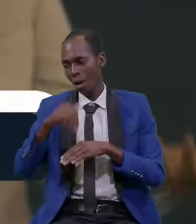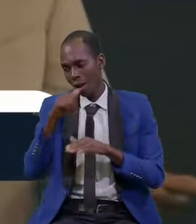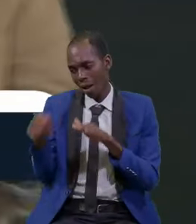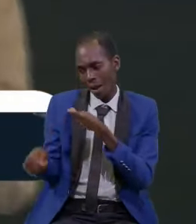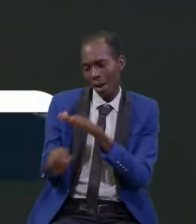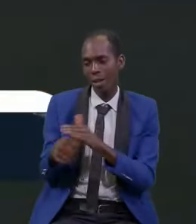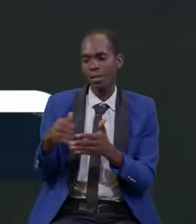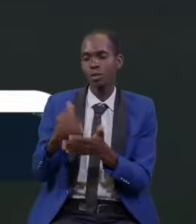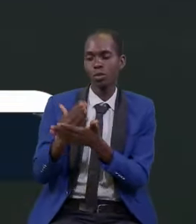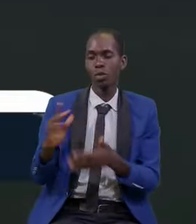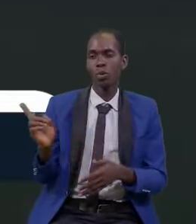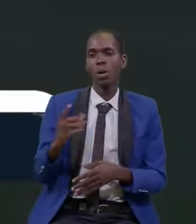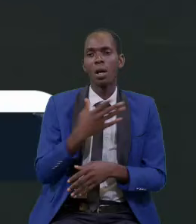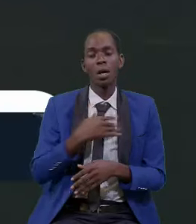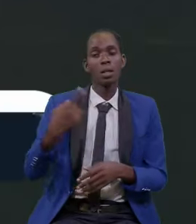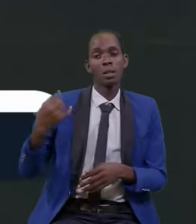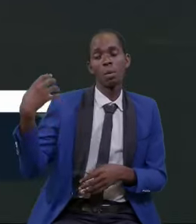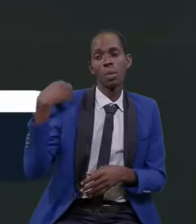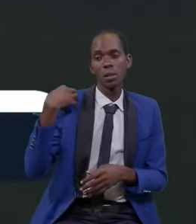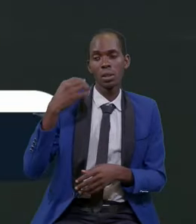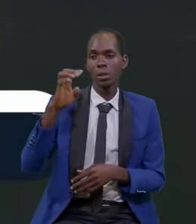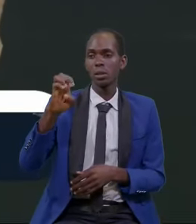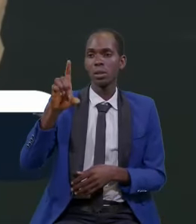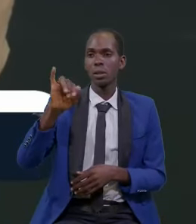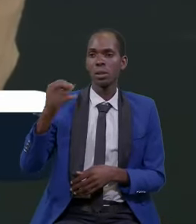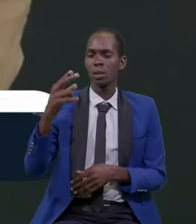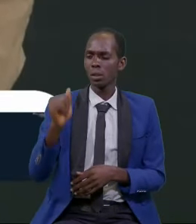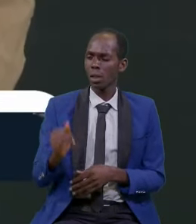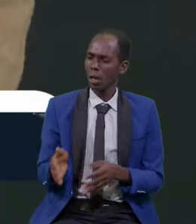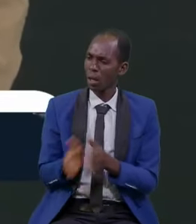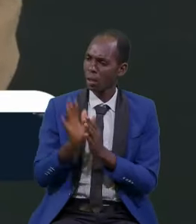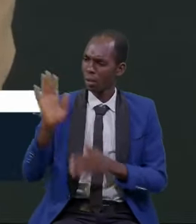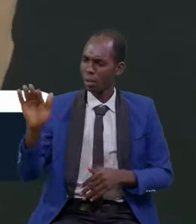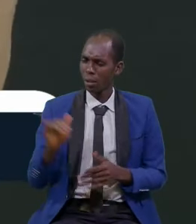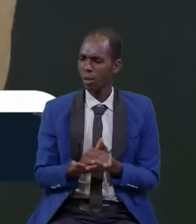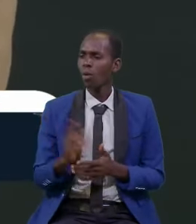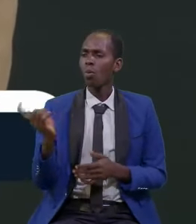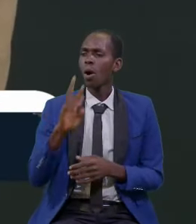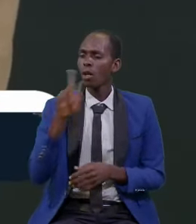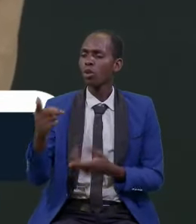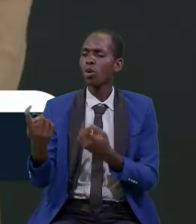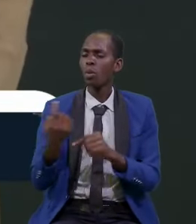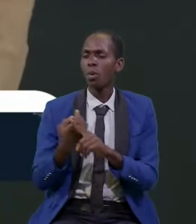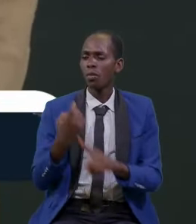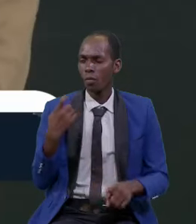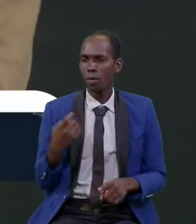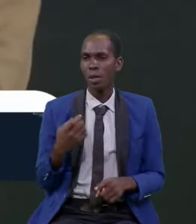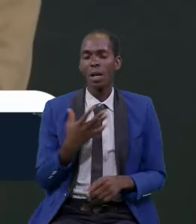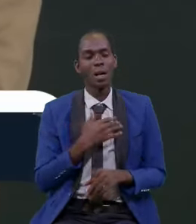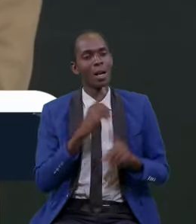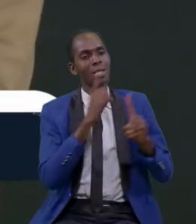And Elisha, the master, said, Gehazi, where are you coming from? Thy servant